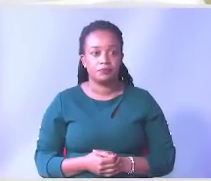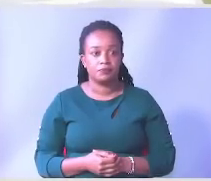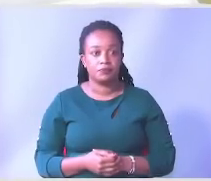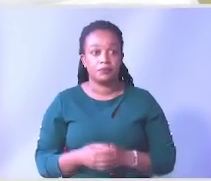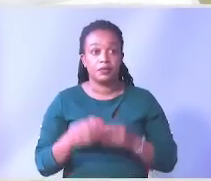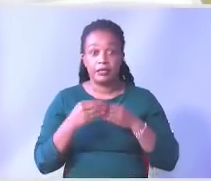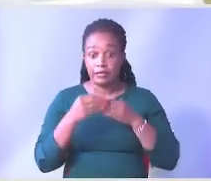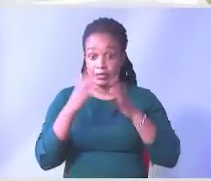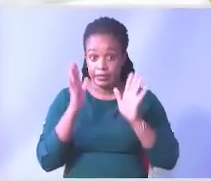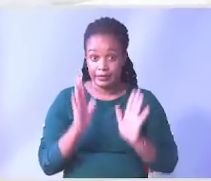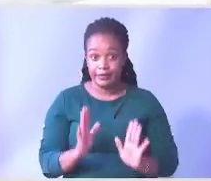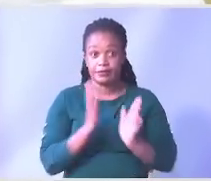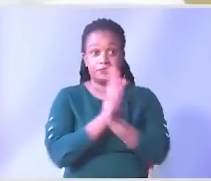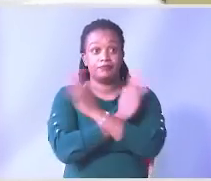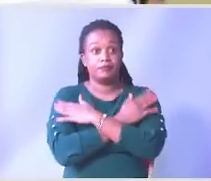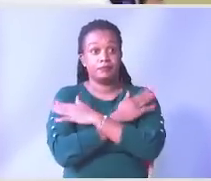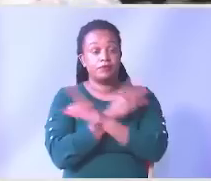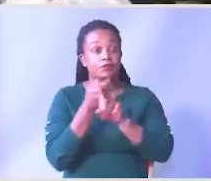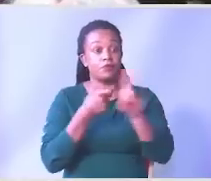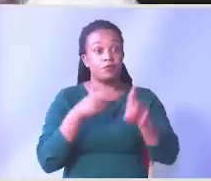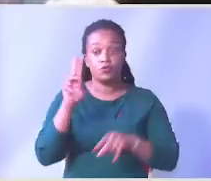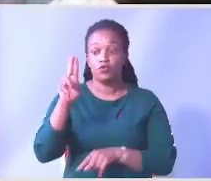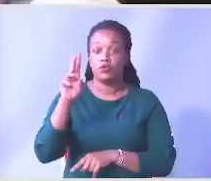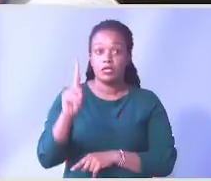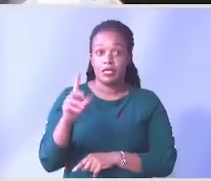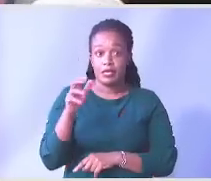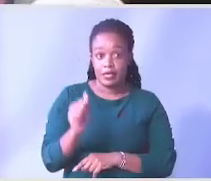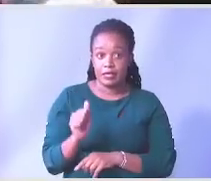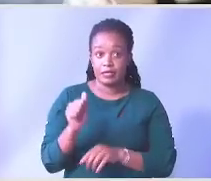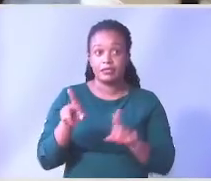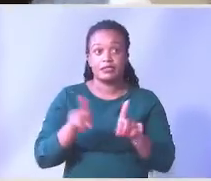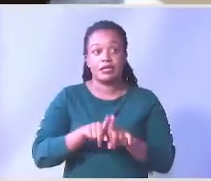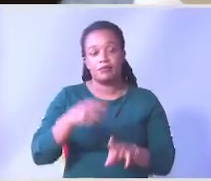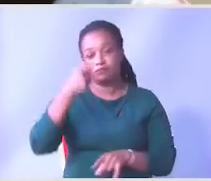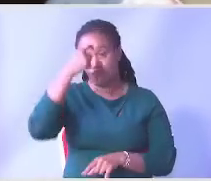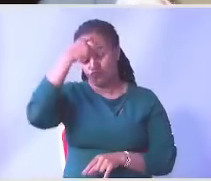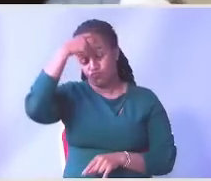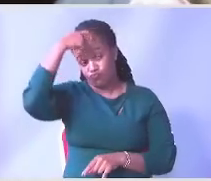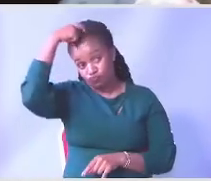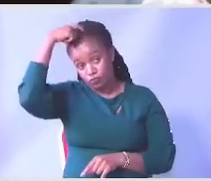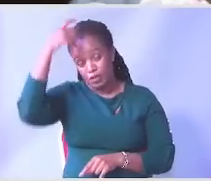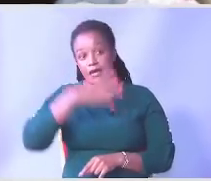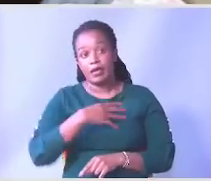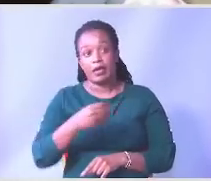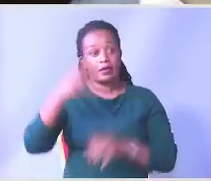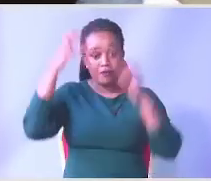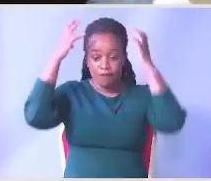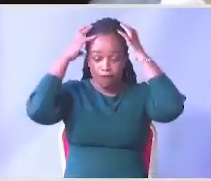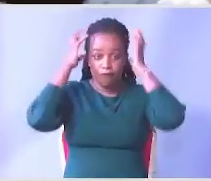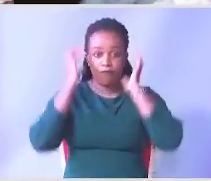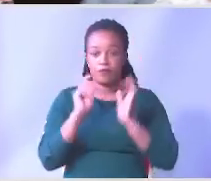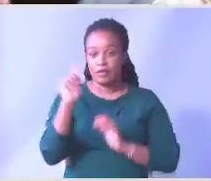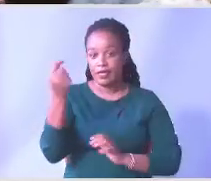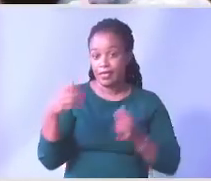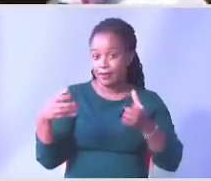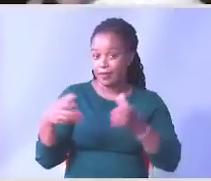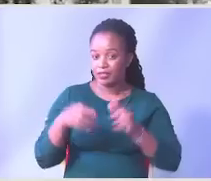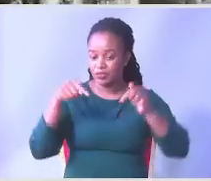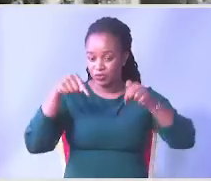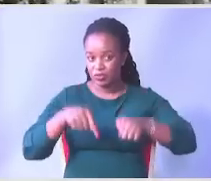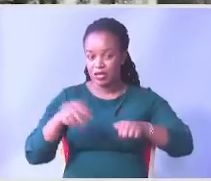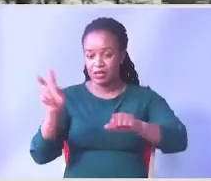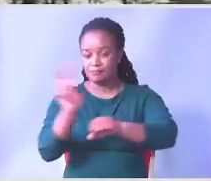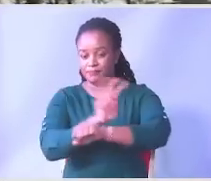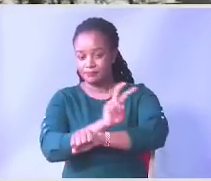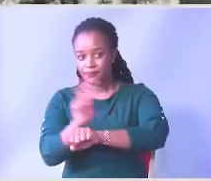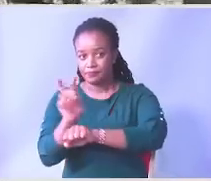Leaders allied to the United Democratic Alliance, Amani National Congress, and those from Ford Kenya parties were today on an inspection